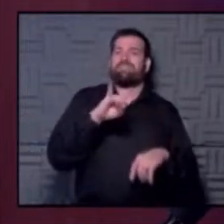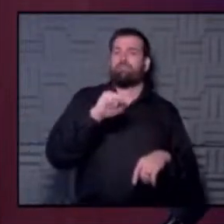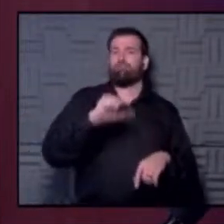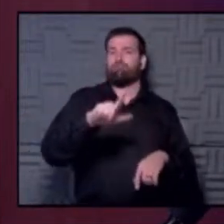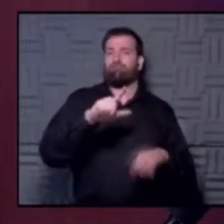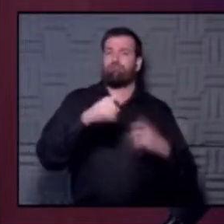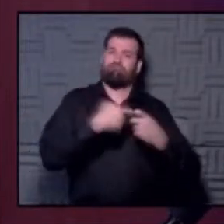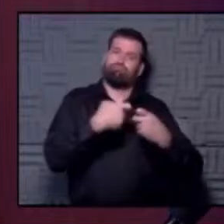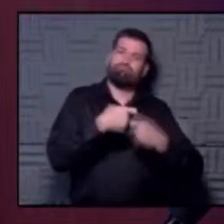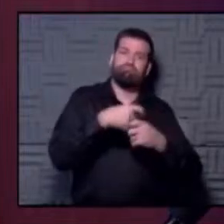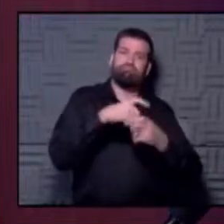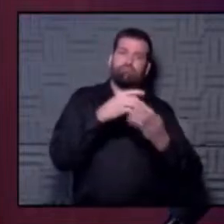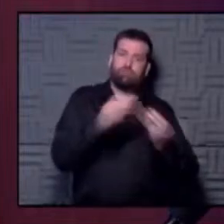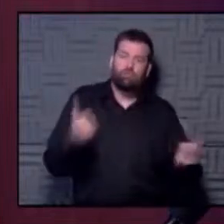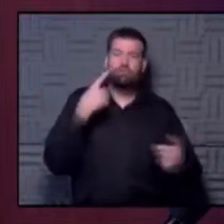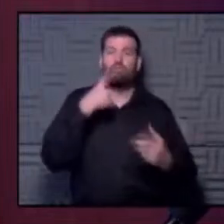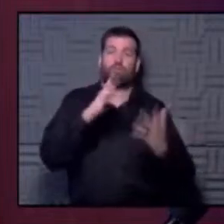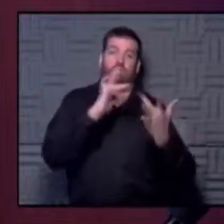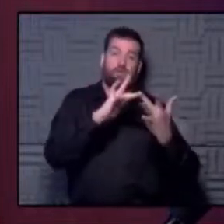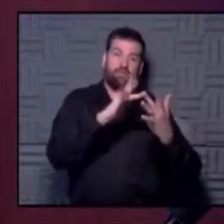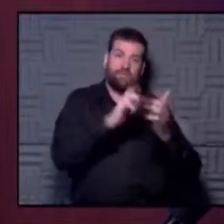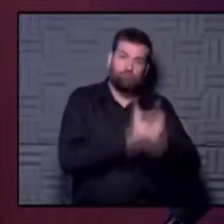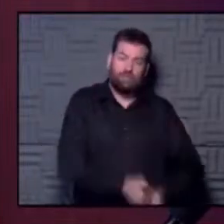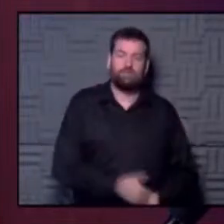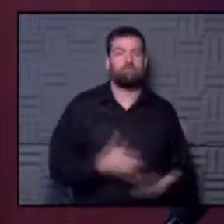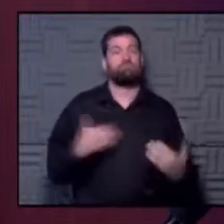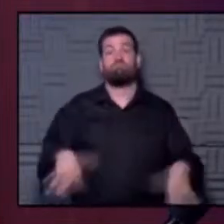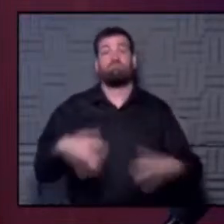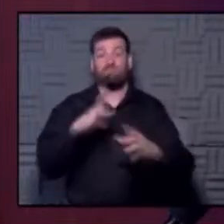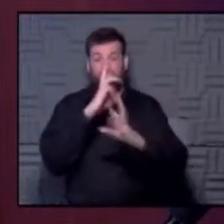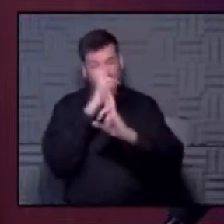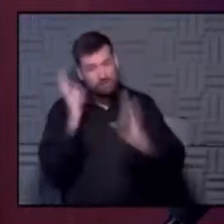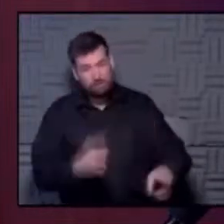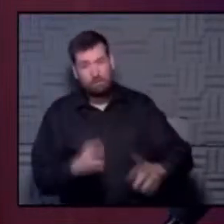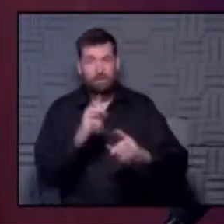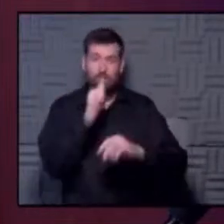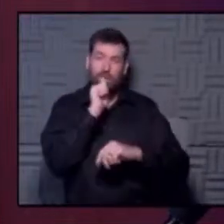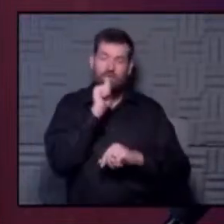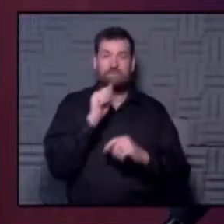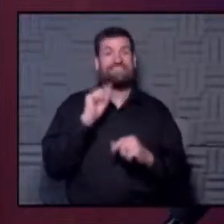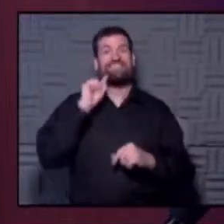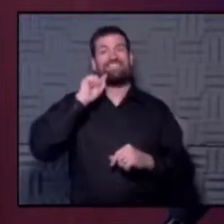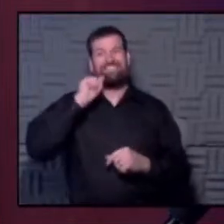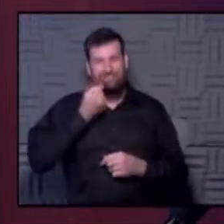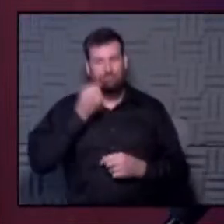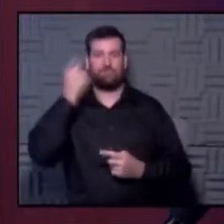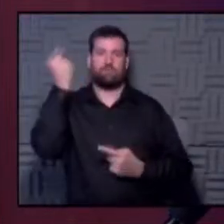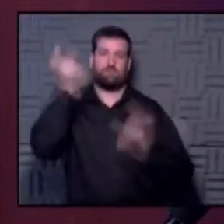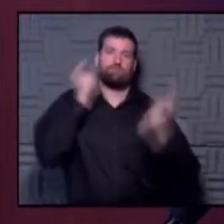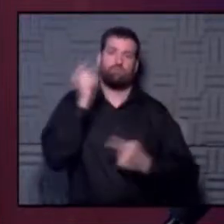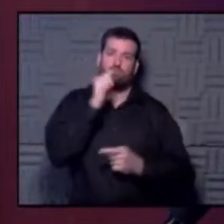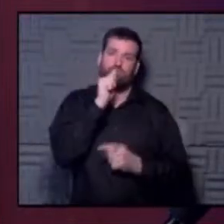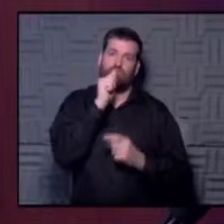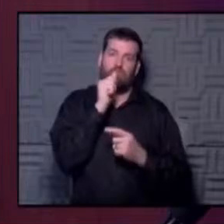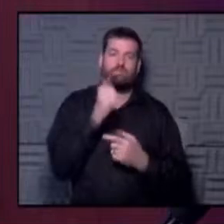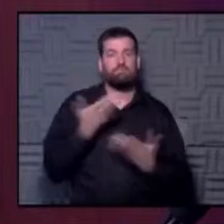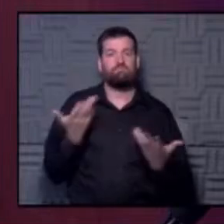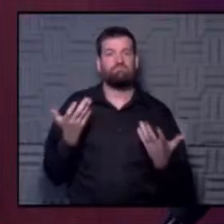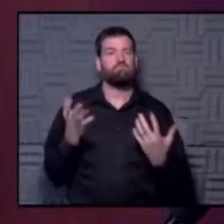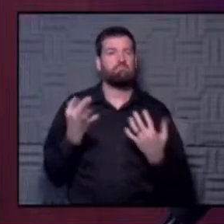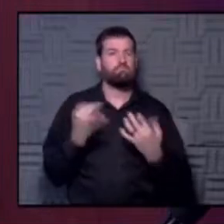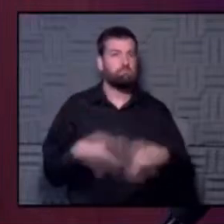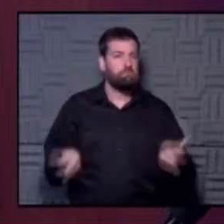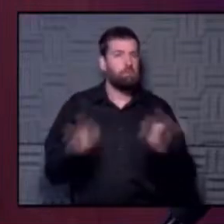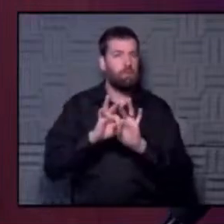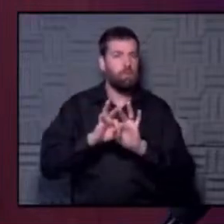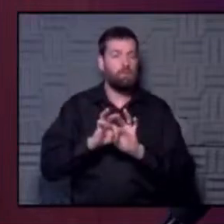symptom checking or contact tracing, especially one that respects privacy and takes privacy very seriously, is really something that we need